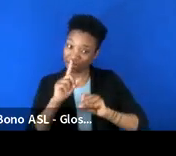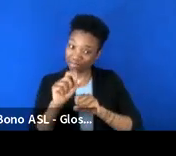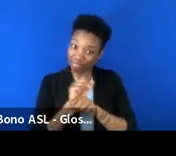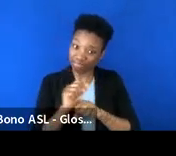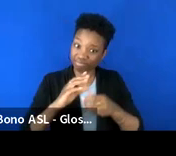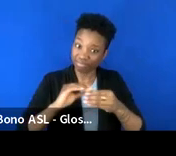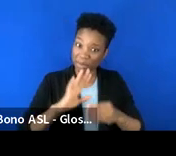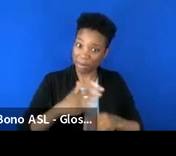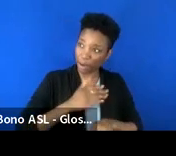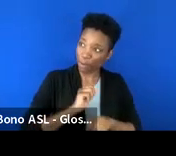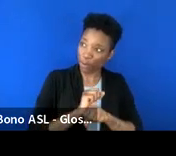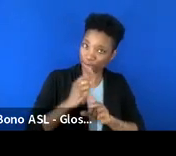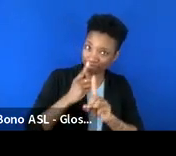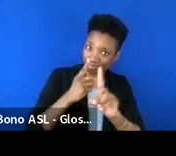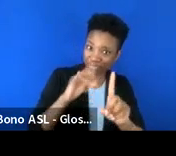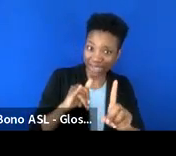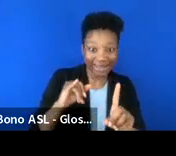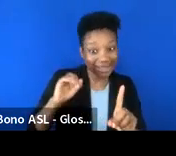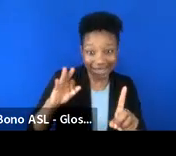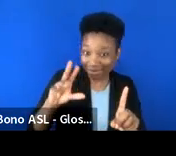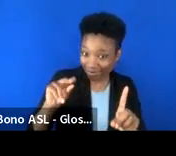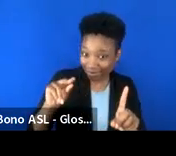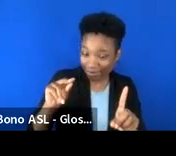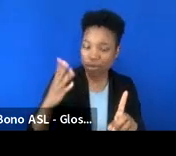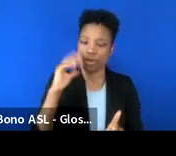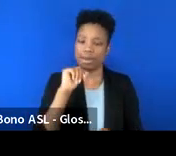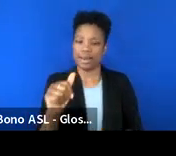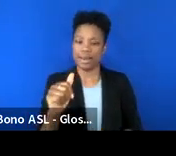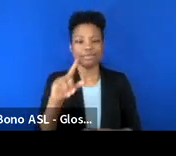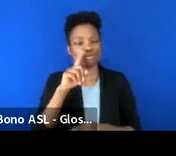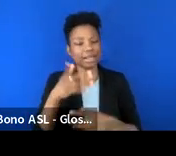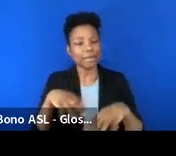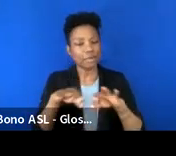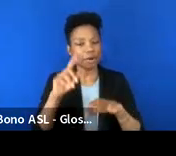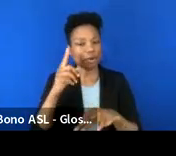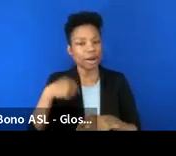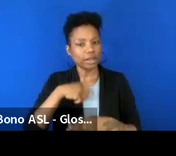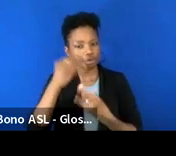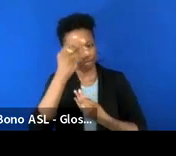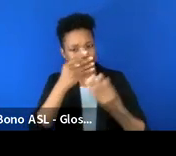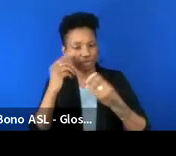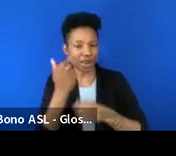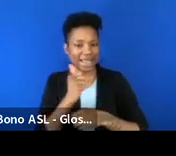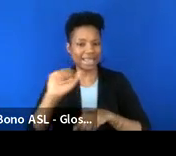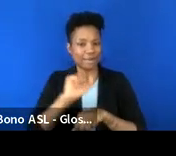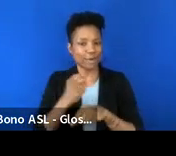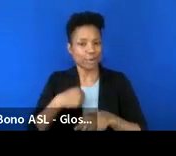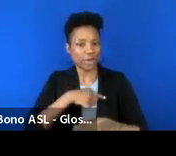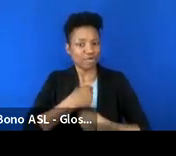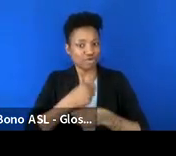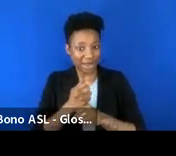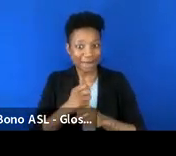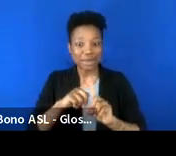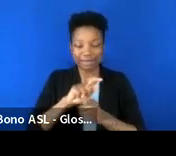why not? I think this is a really important reflection for us and all the work we create, but particularly as playwrights. So now we get to